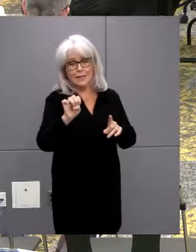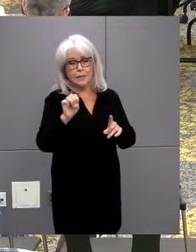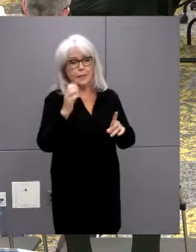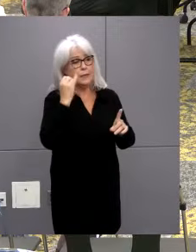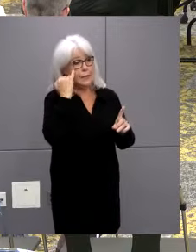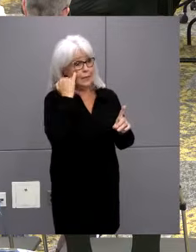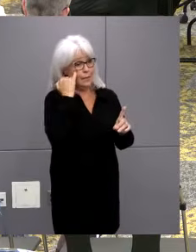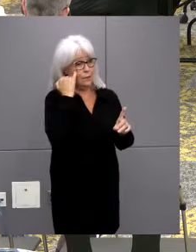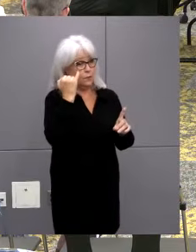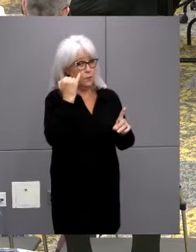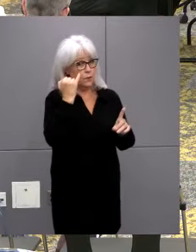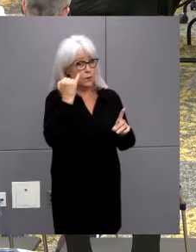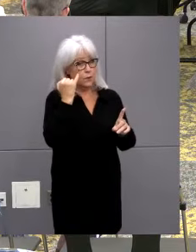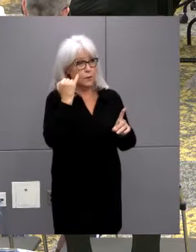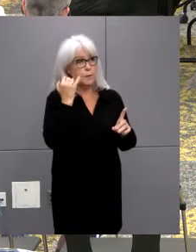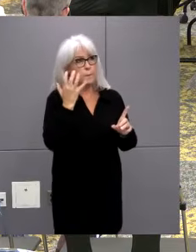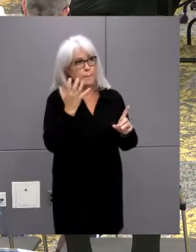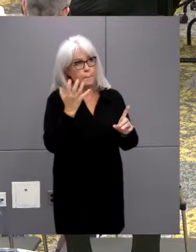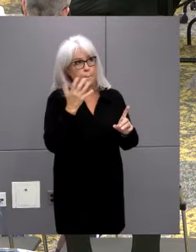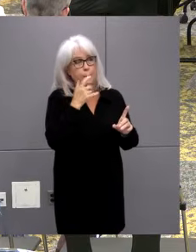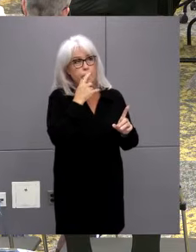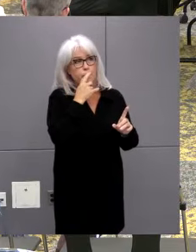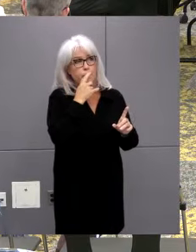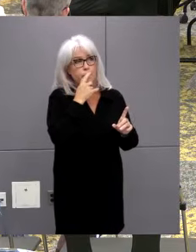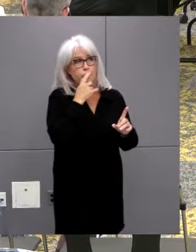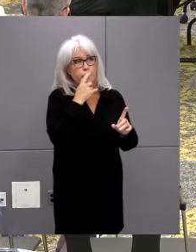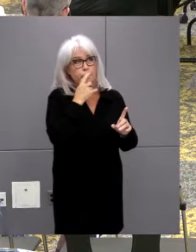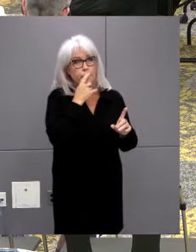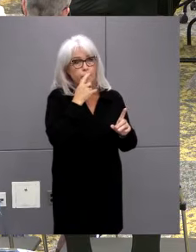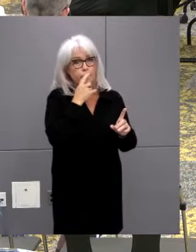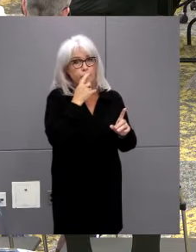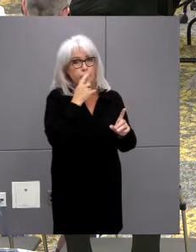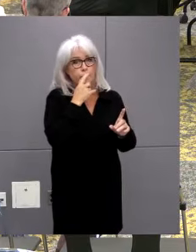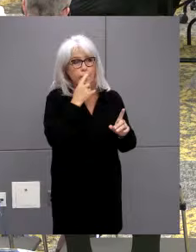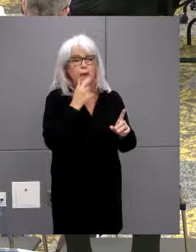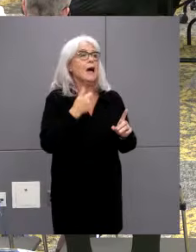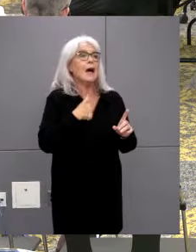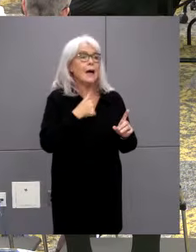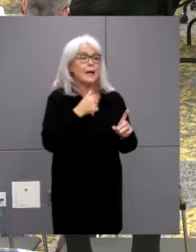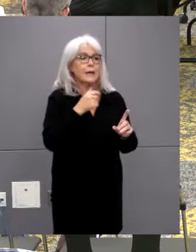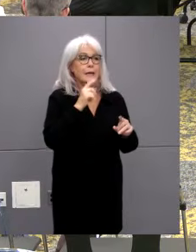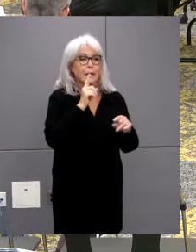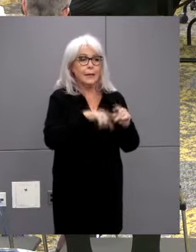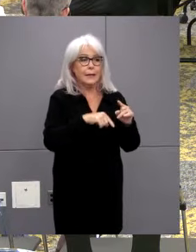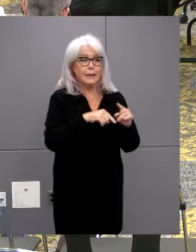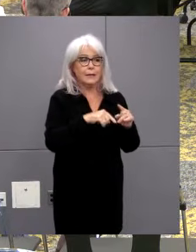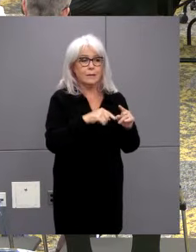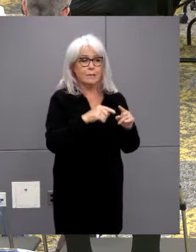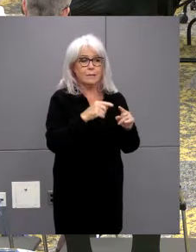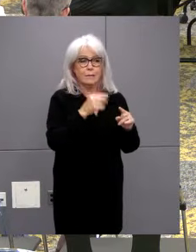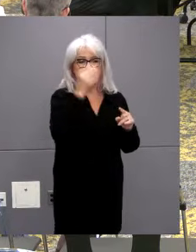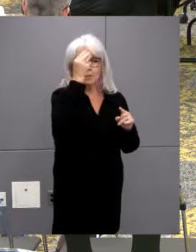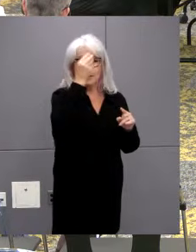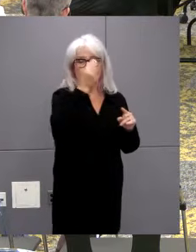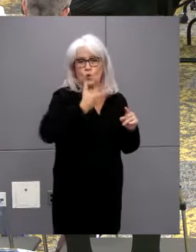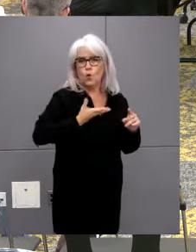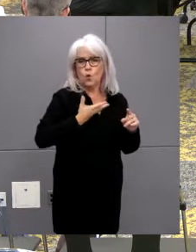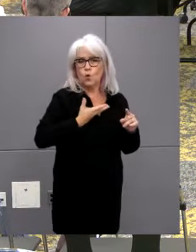I am, and I'm precluded from taking directive from any single